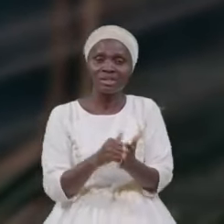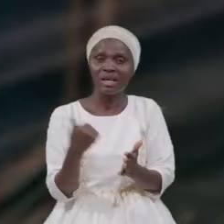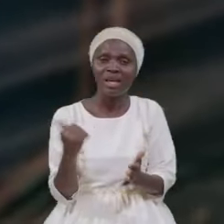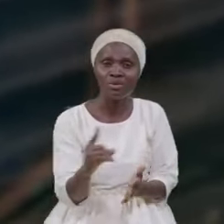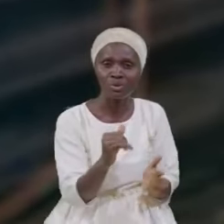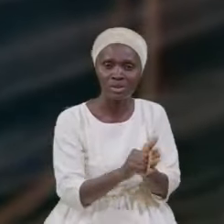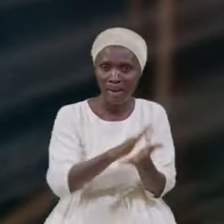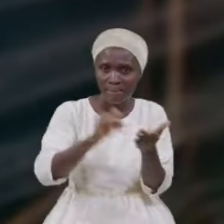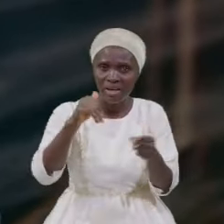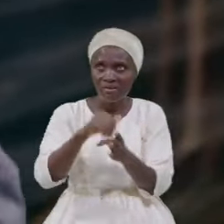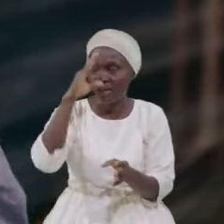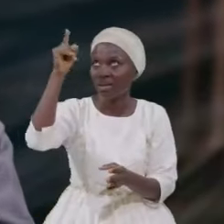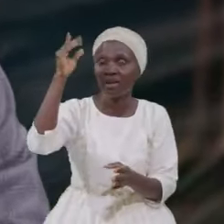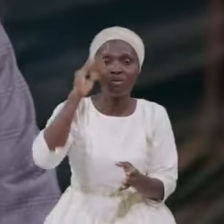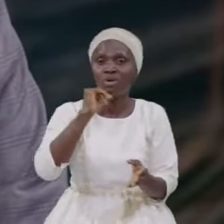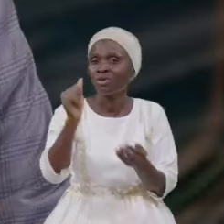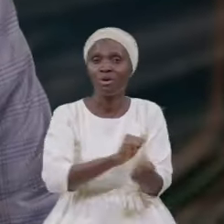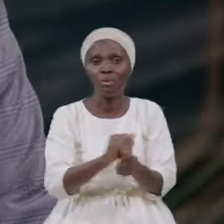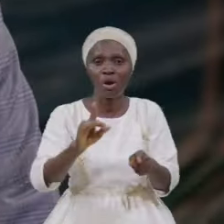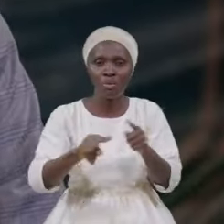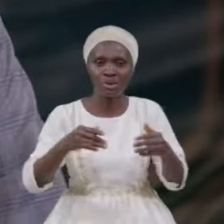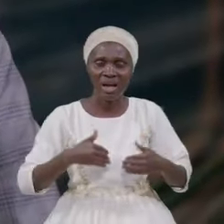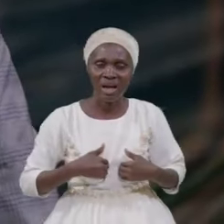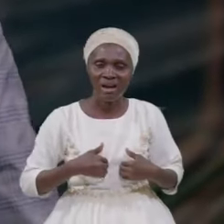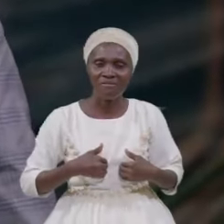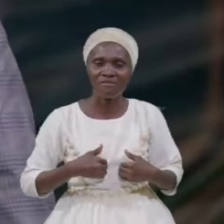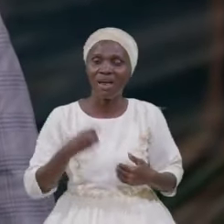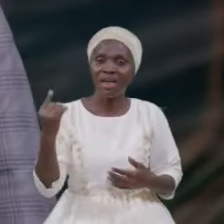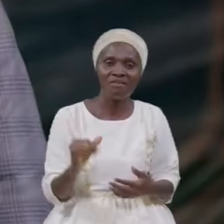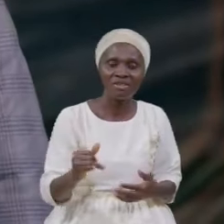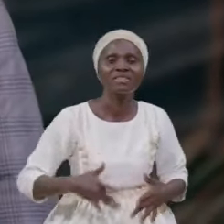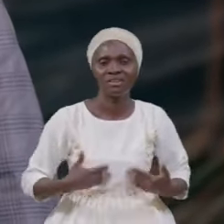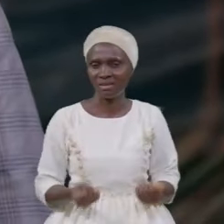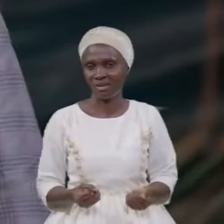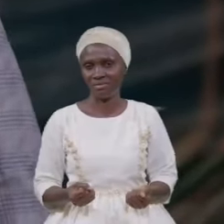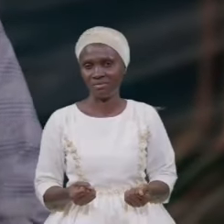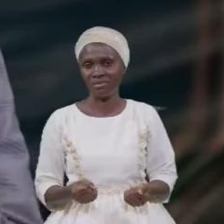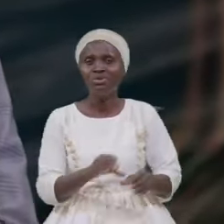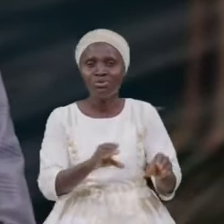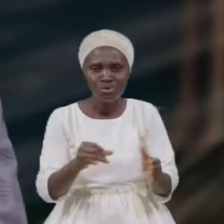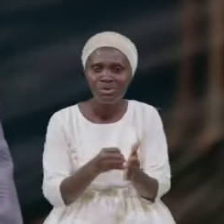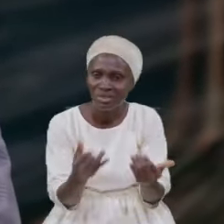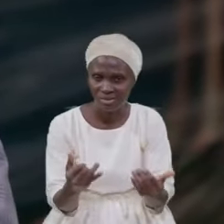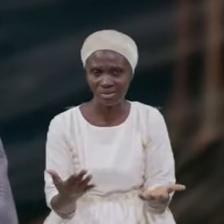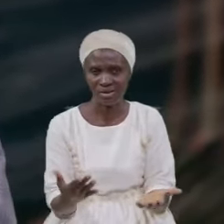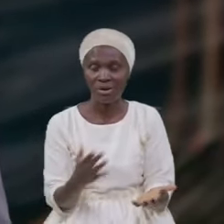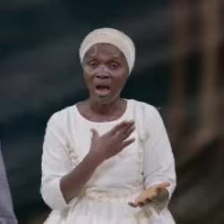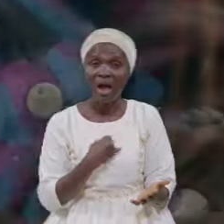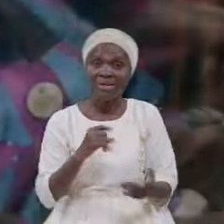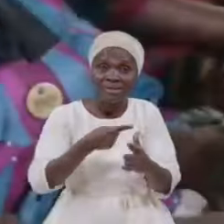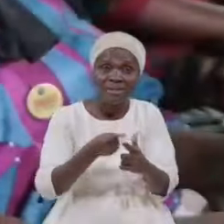everlasting life. Do it, and then your name will enter into the book of